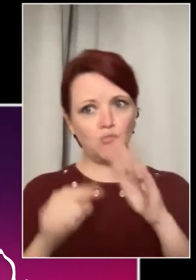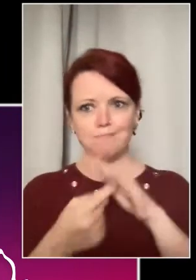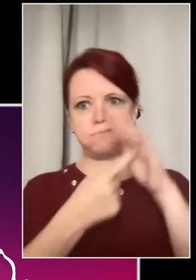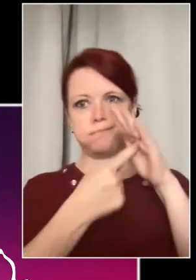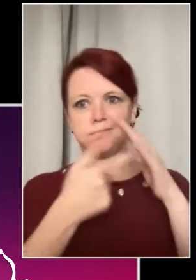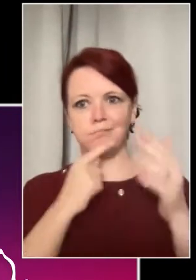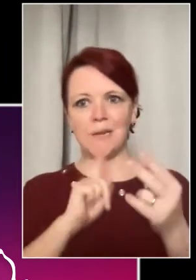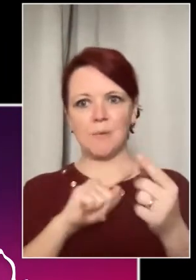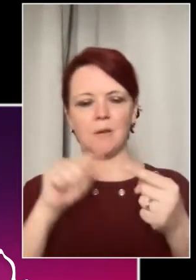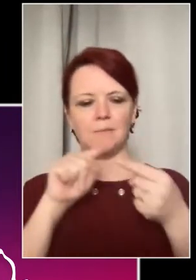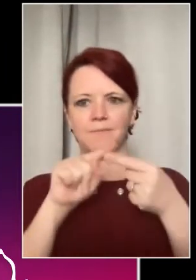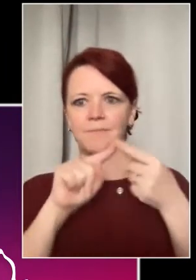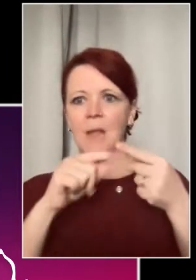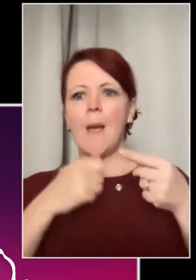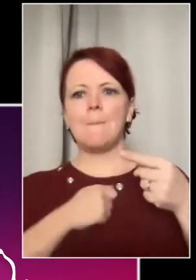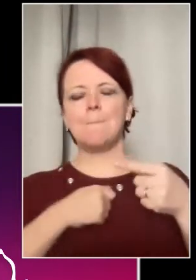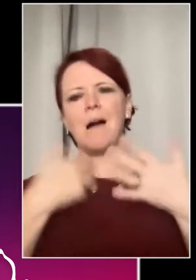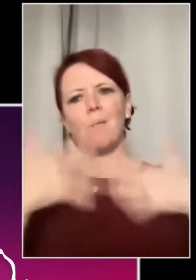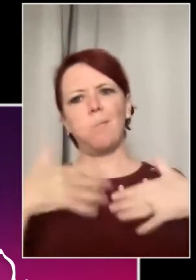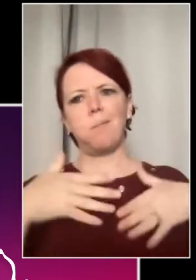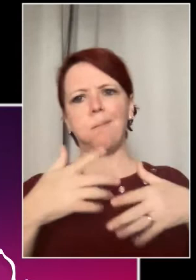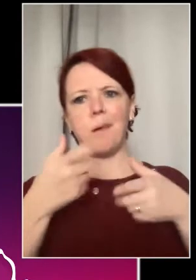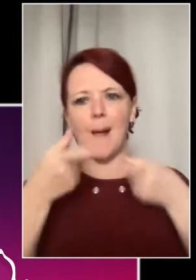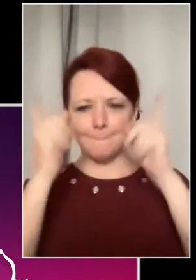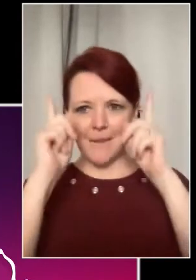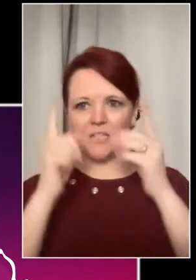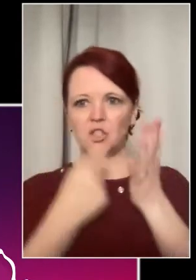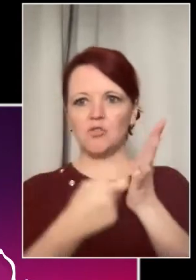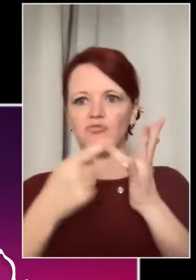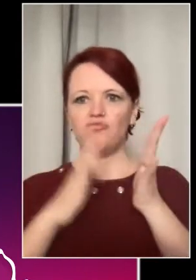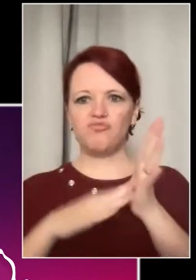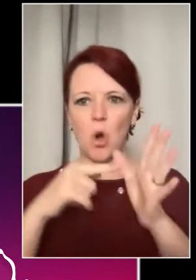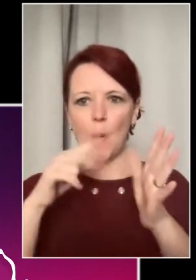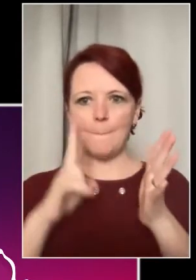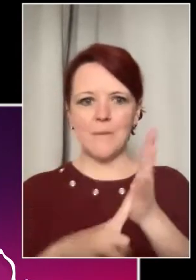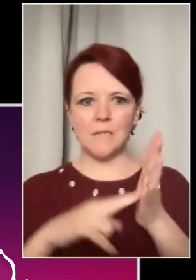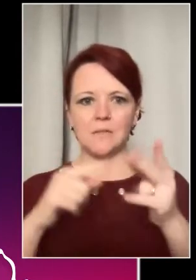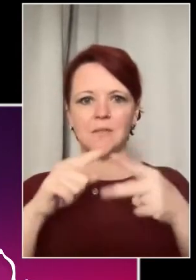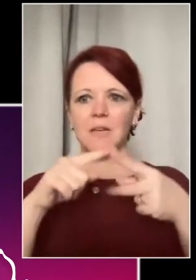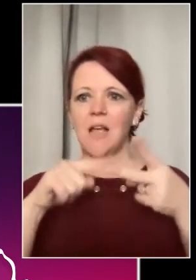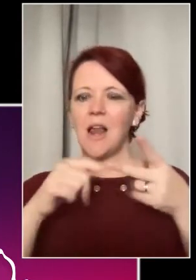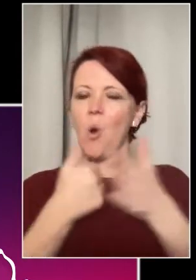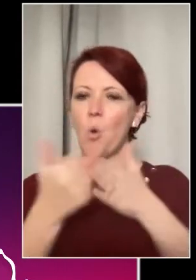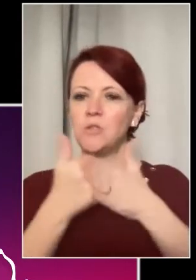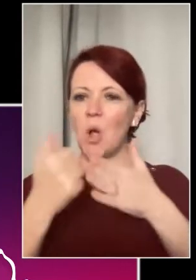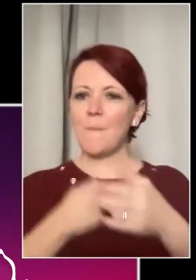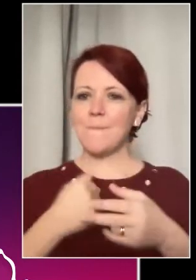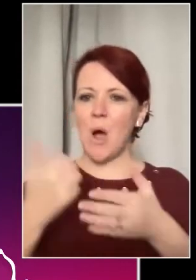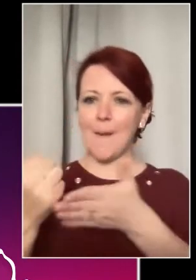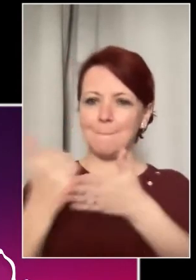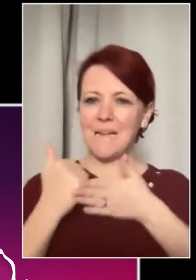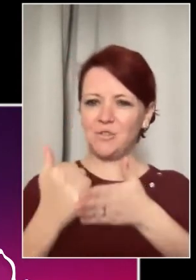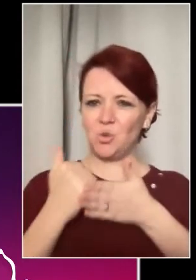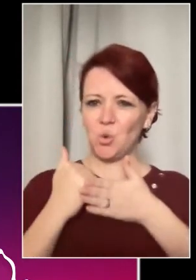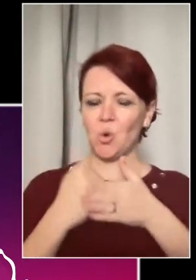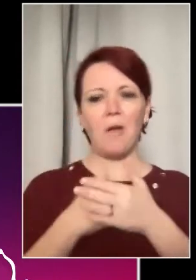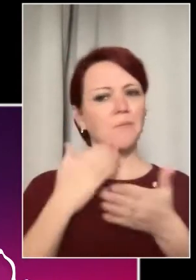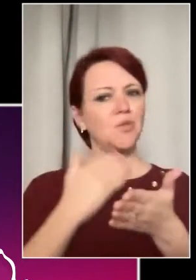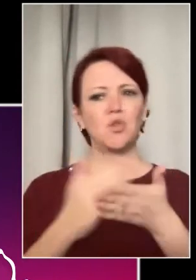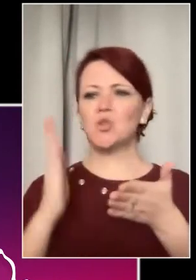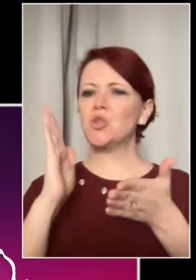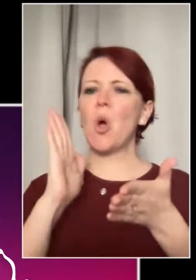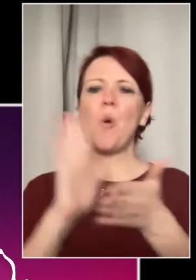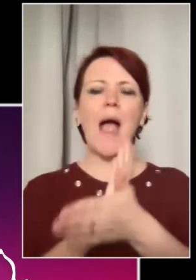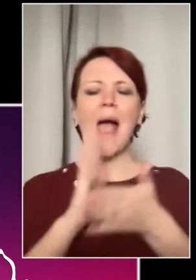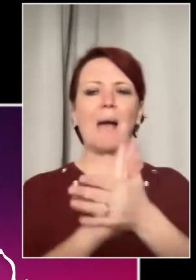My incredible manager, Roman, and also my mentor, Izzy. I'm so grateful for all of their guidance and support throughout